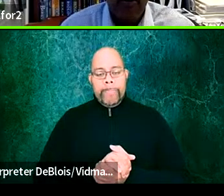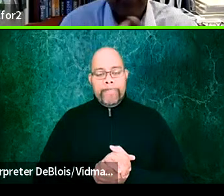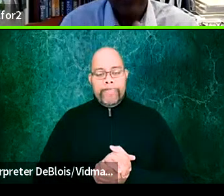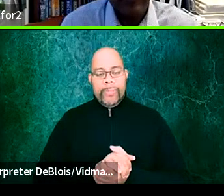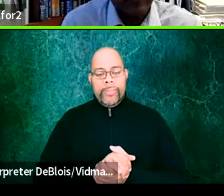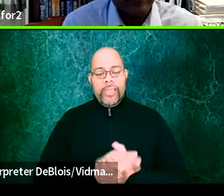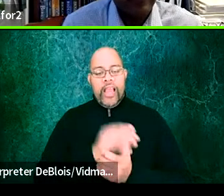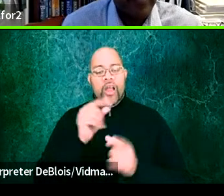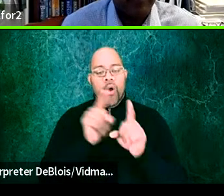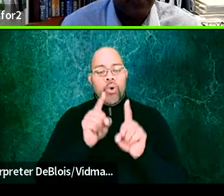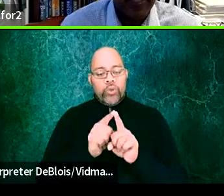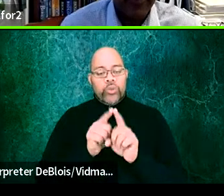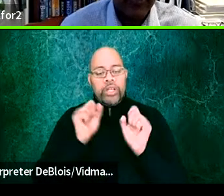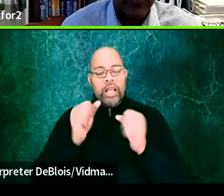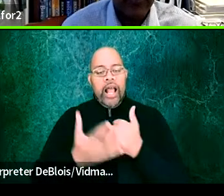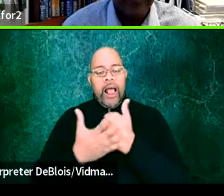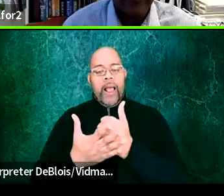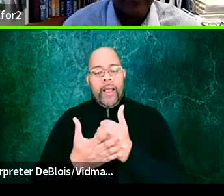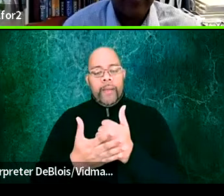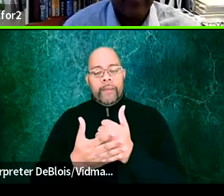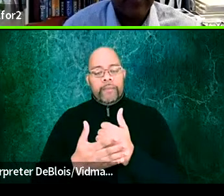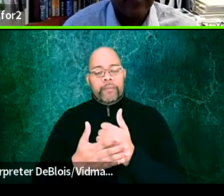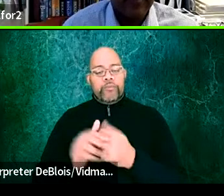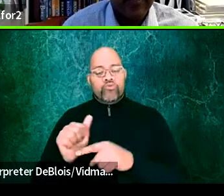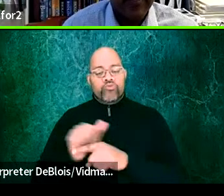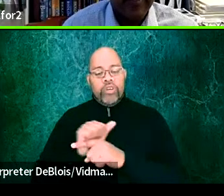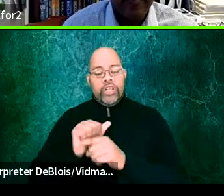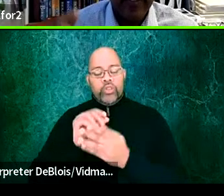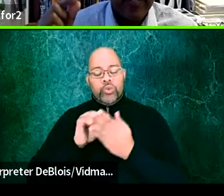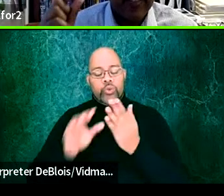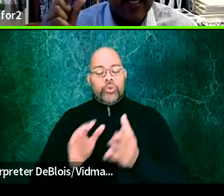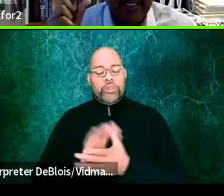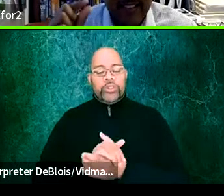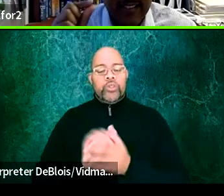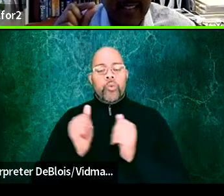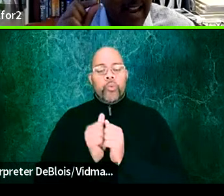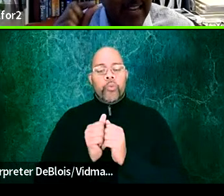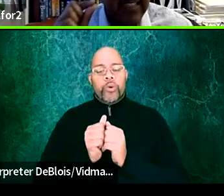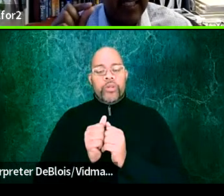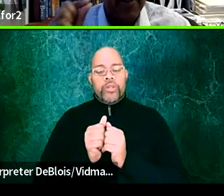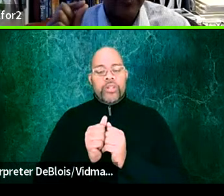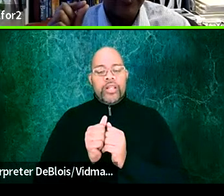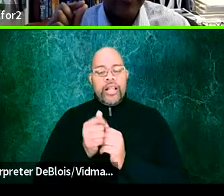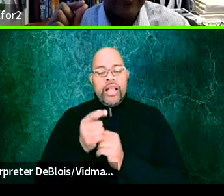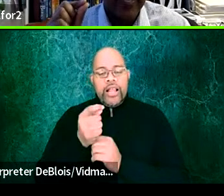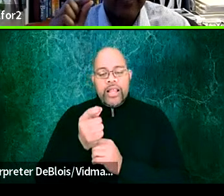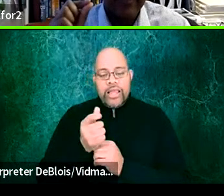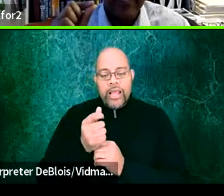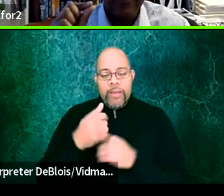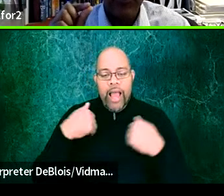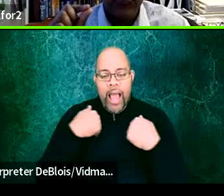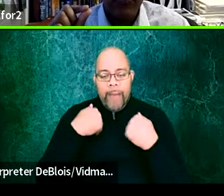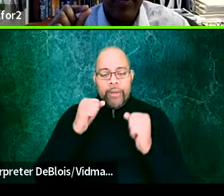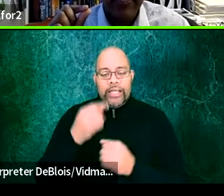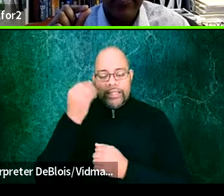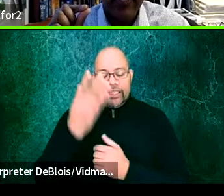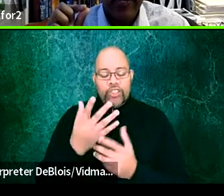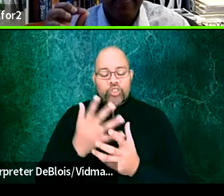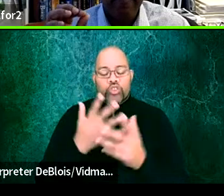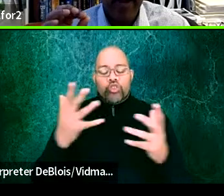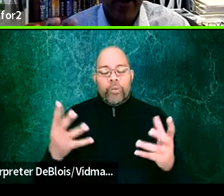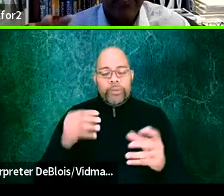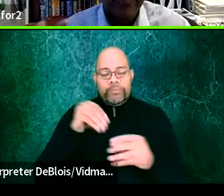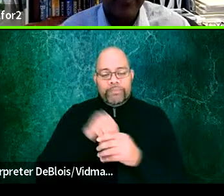And also you can help train students with these tiny little creatures that can tell so